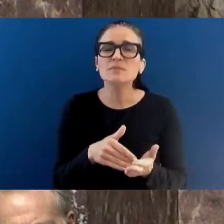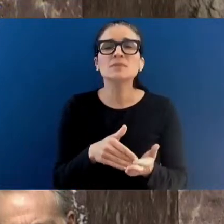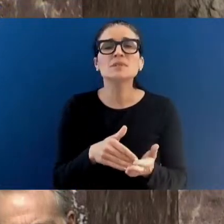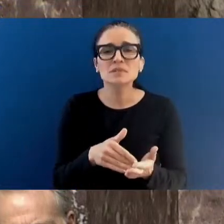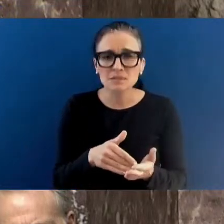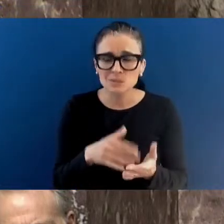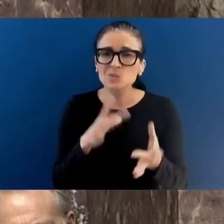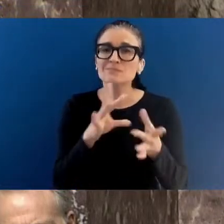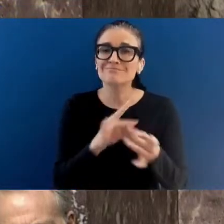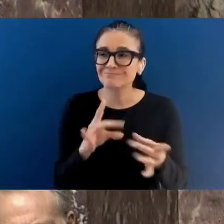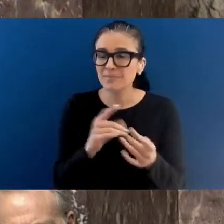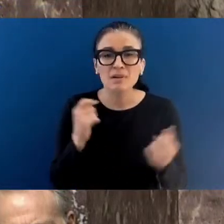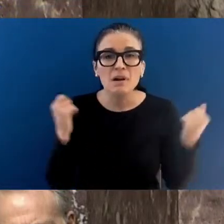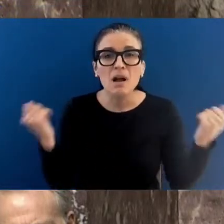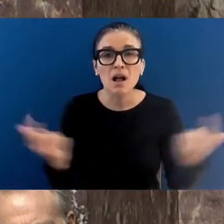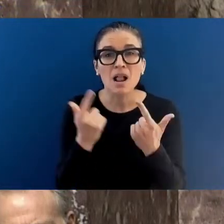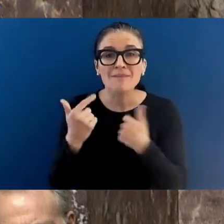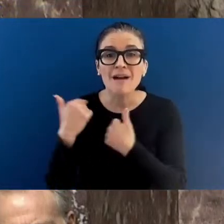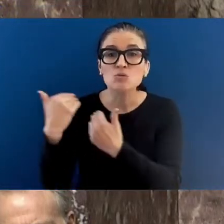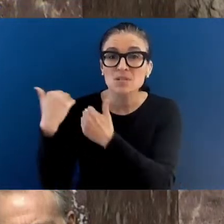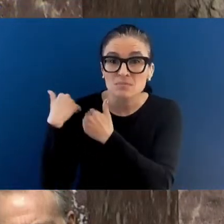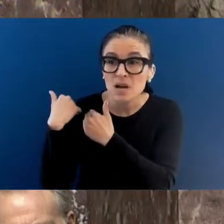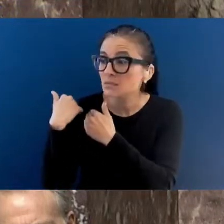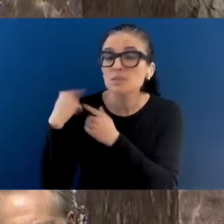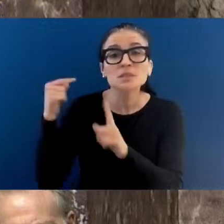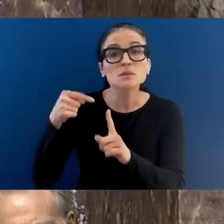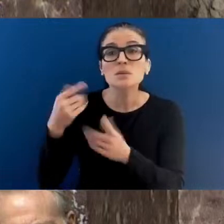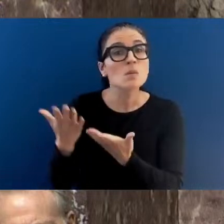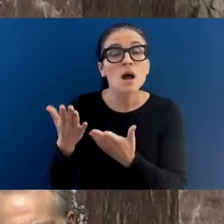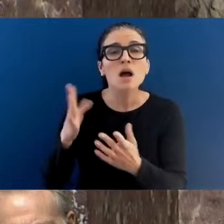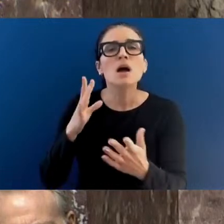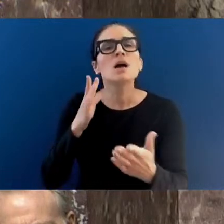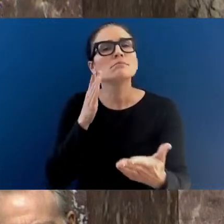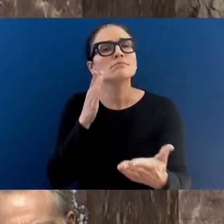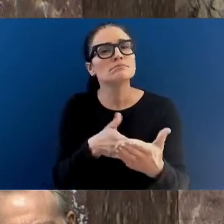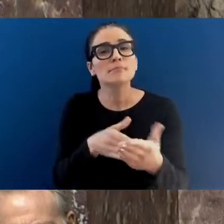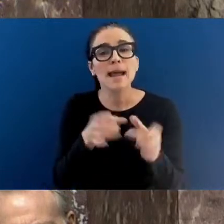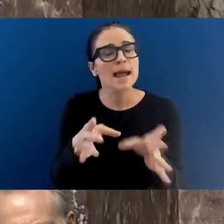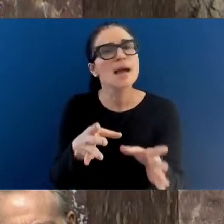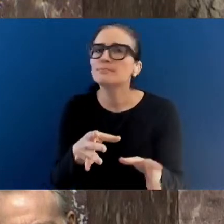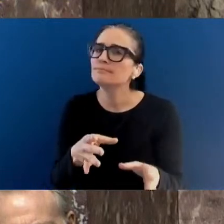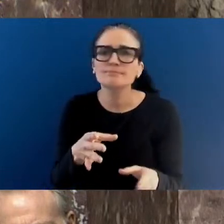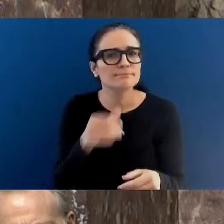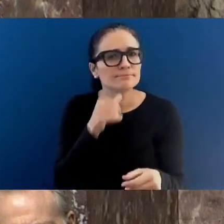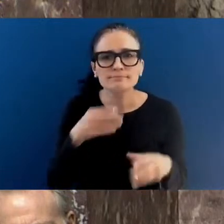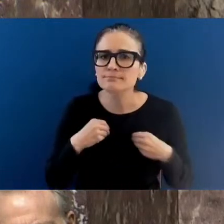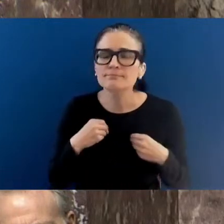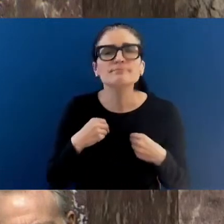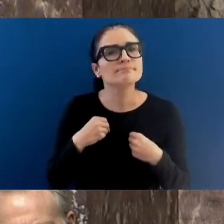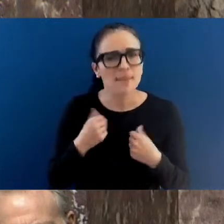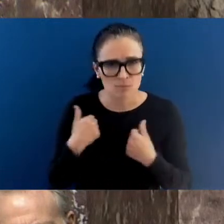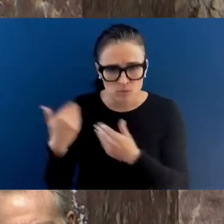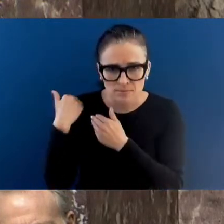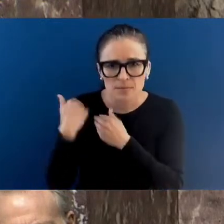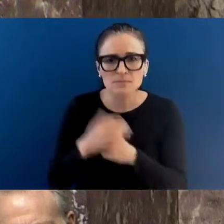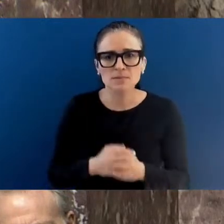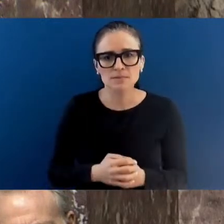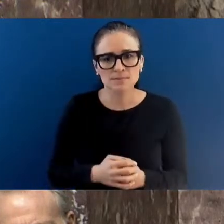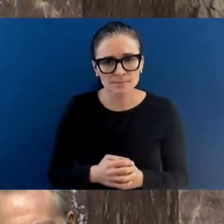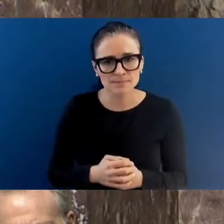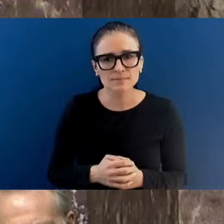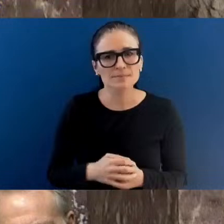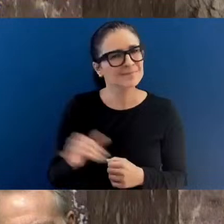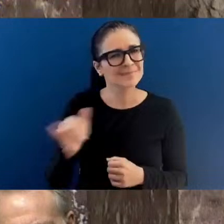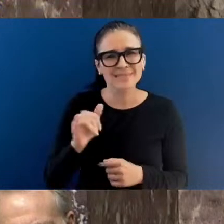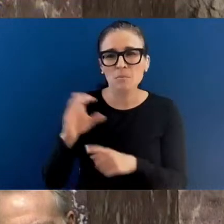in this House the many actions that we've taken as a government since October 7th. We understand that there's pain